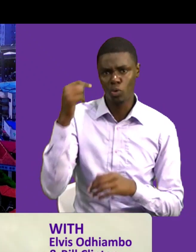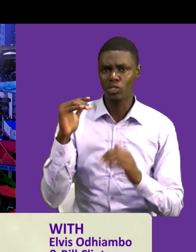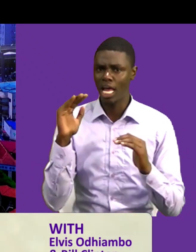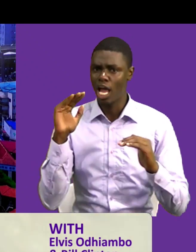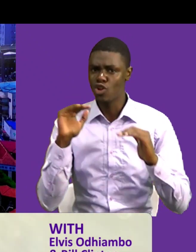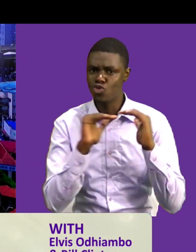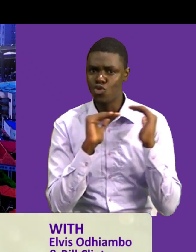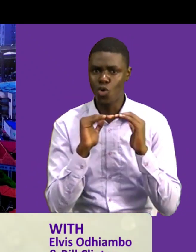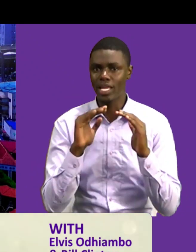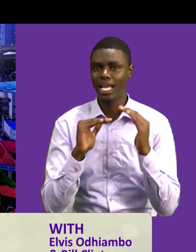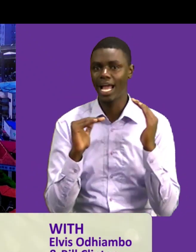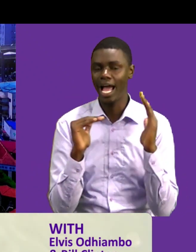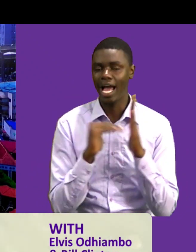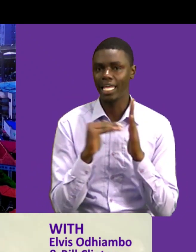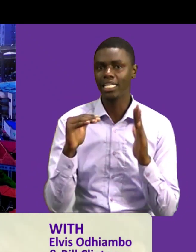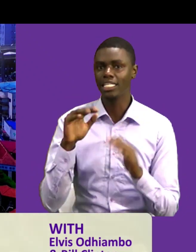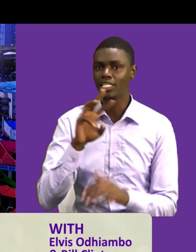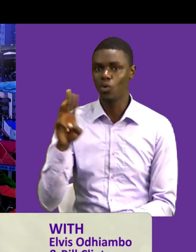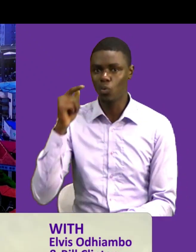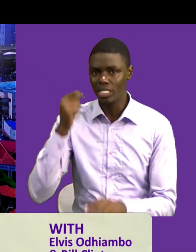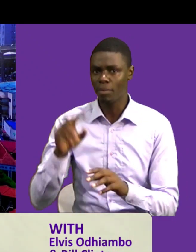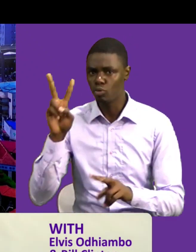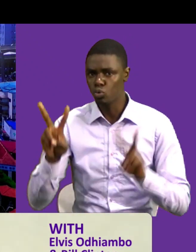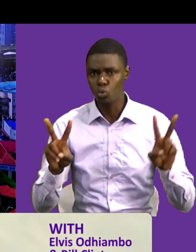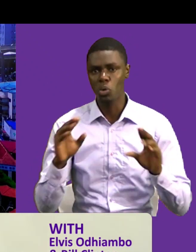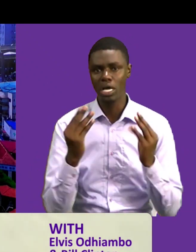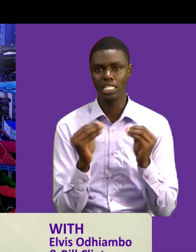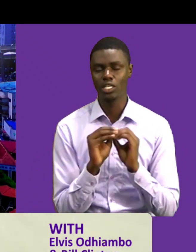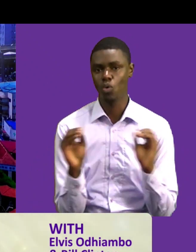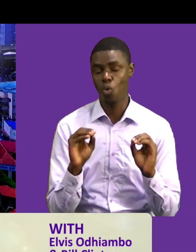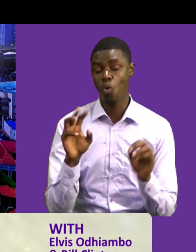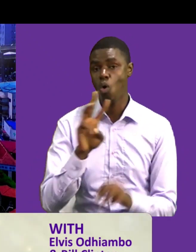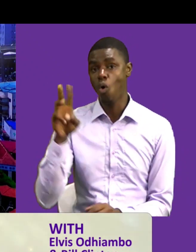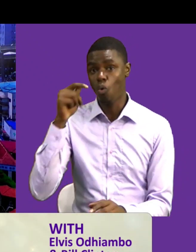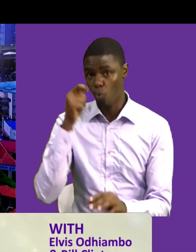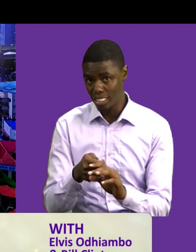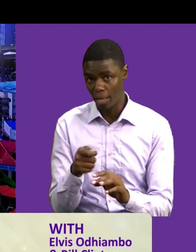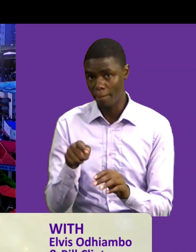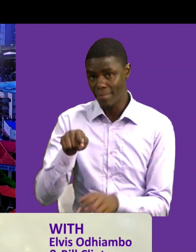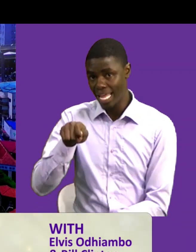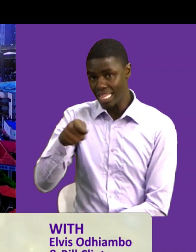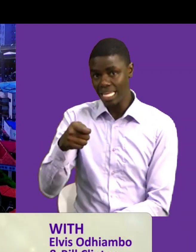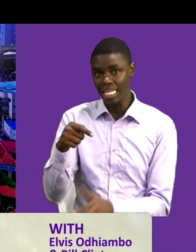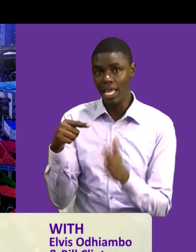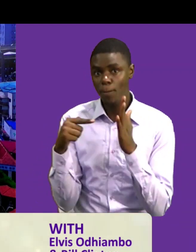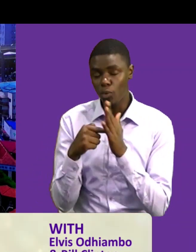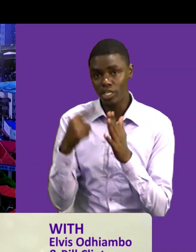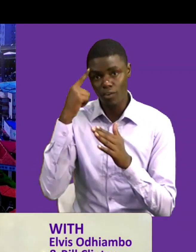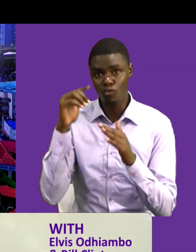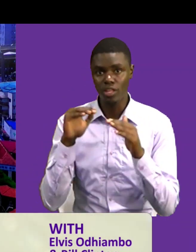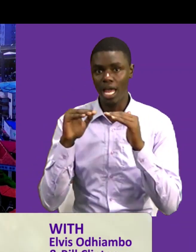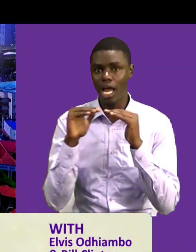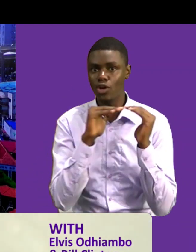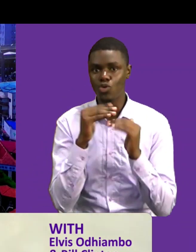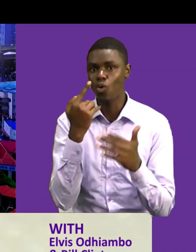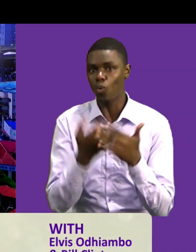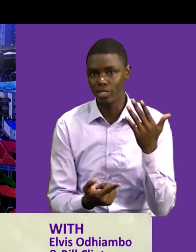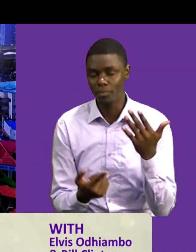drawing against West Ham 2-2 is not easy. And West Ham, the key point for their draw is